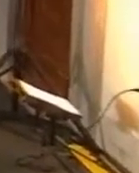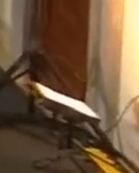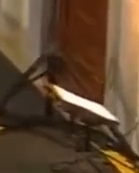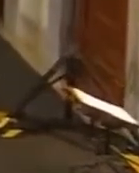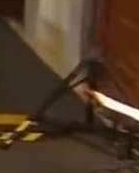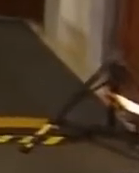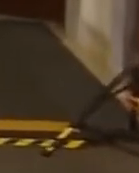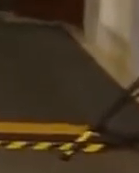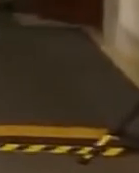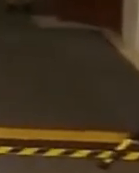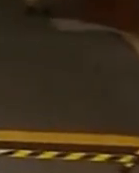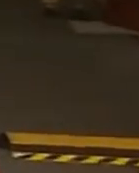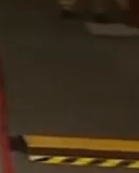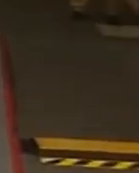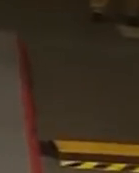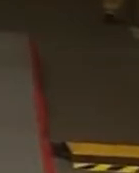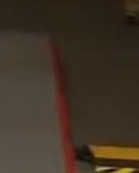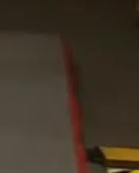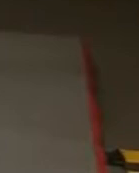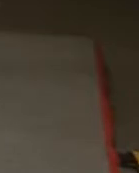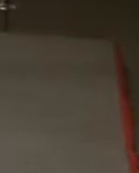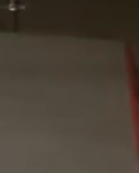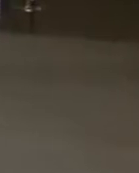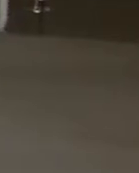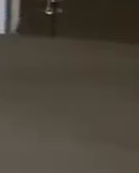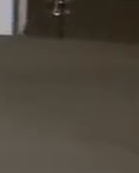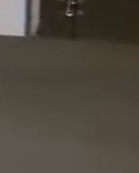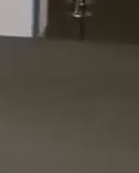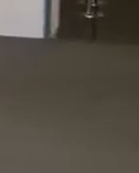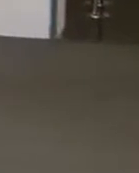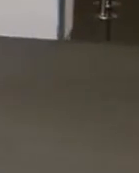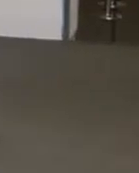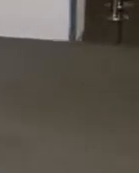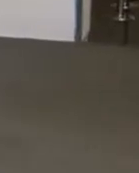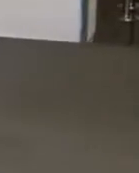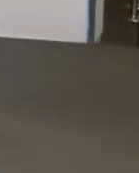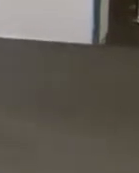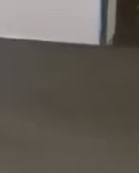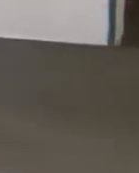So we're starting recording today, Wednesday. He said good morning.